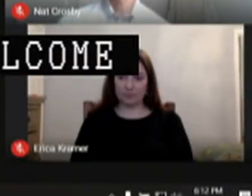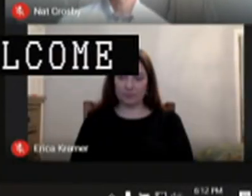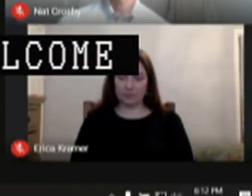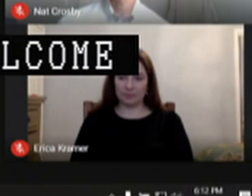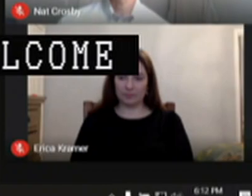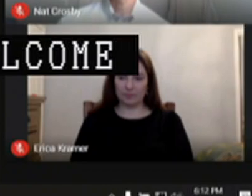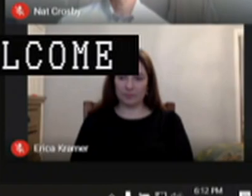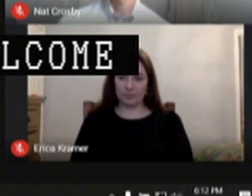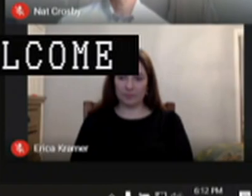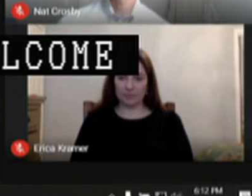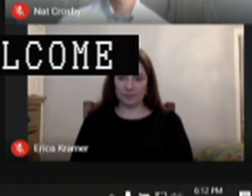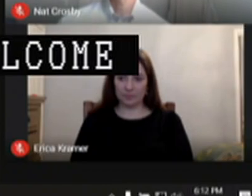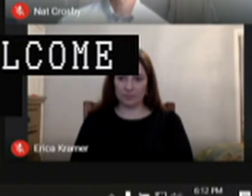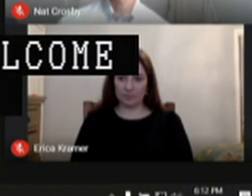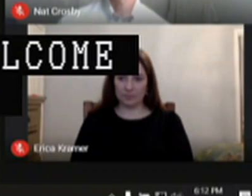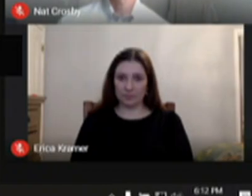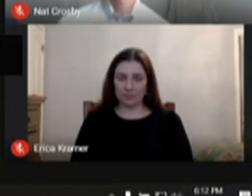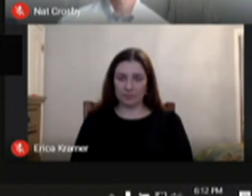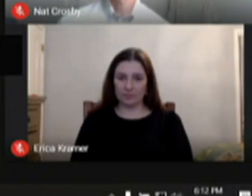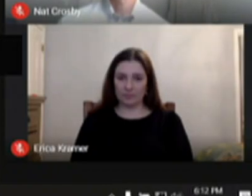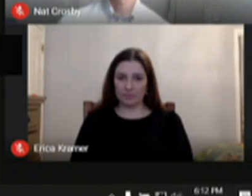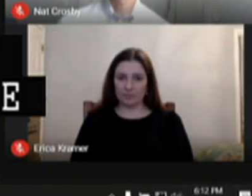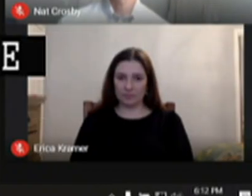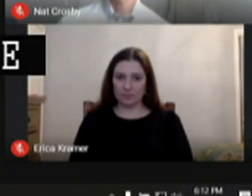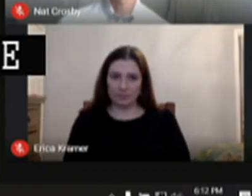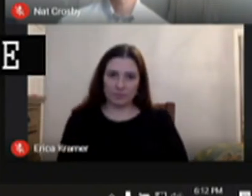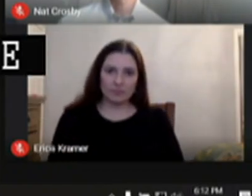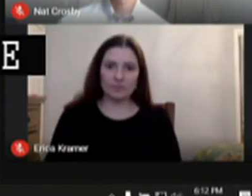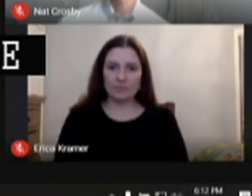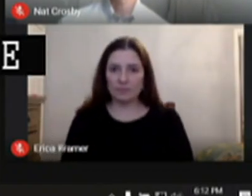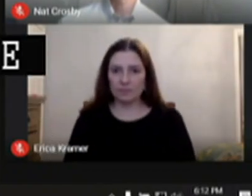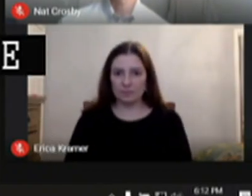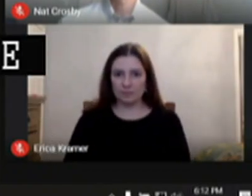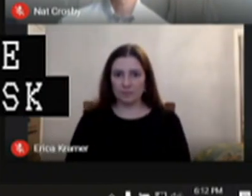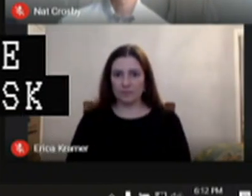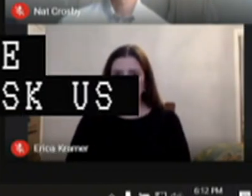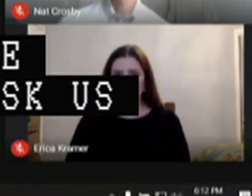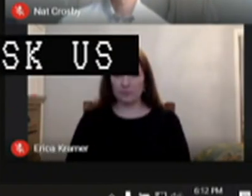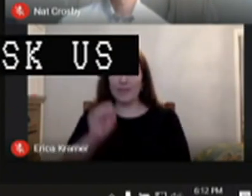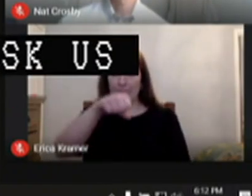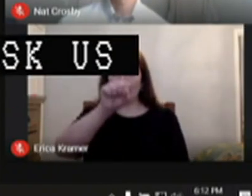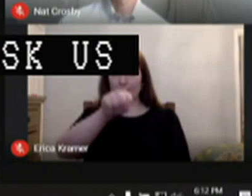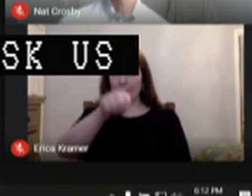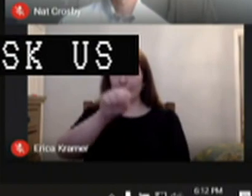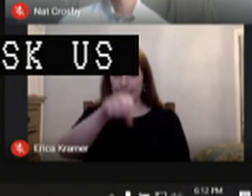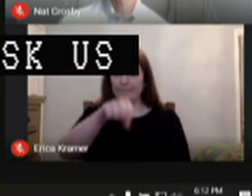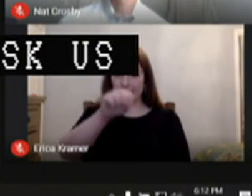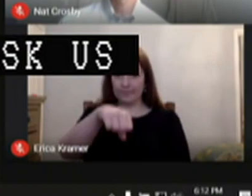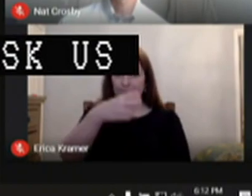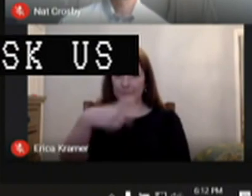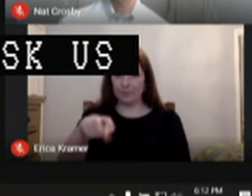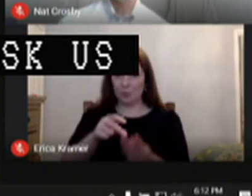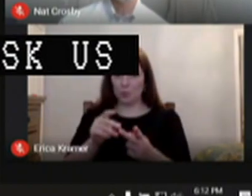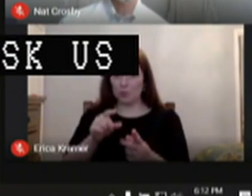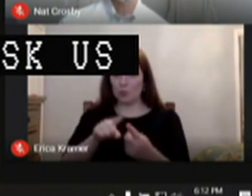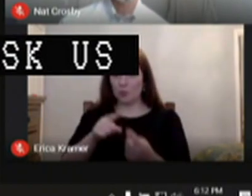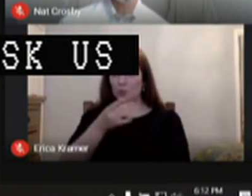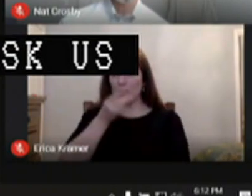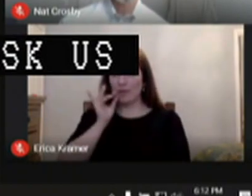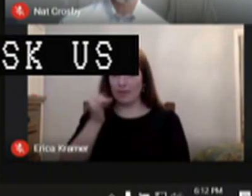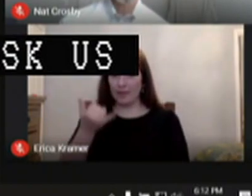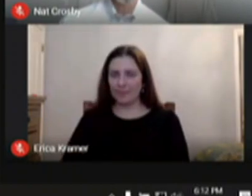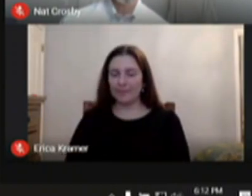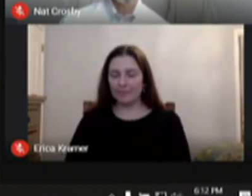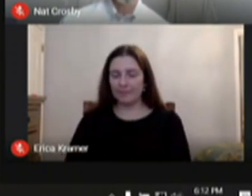any members of the public that would like to ask us questions at this time. So just a couple housekeeping